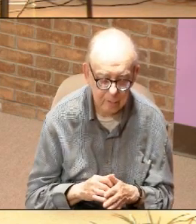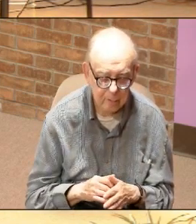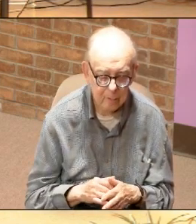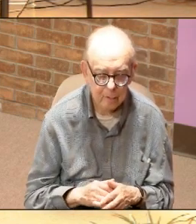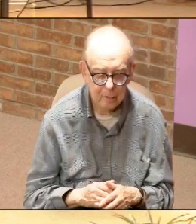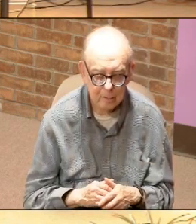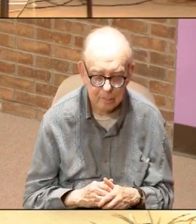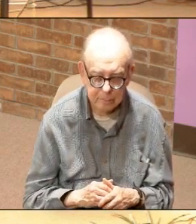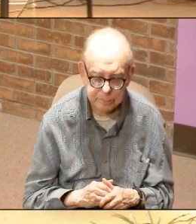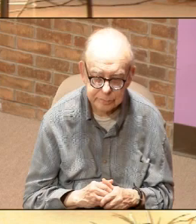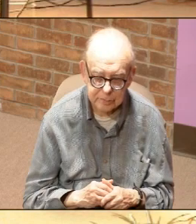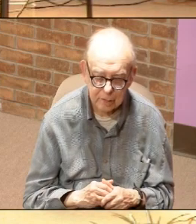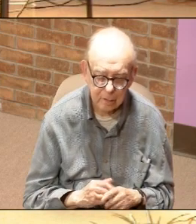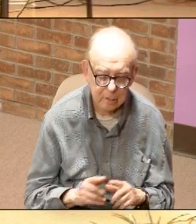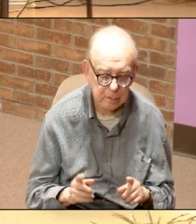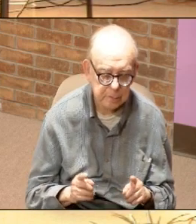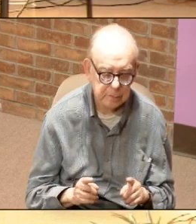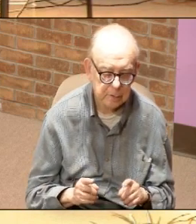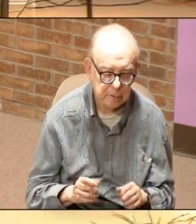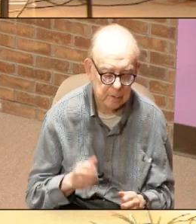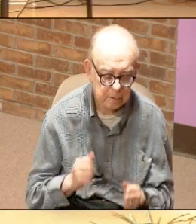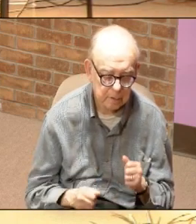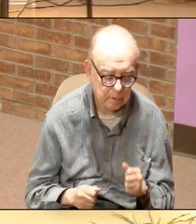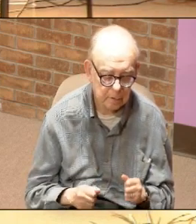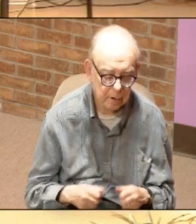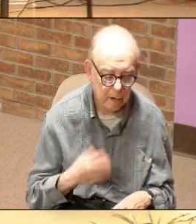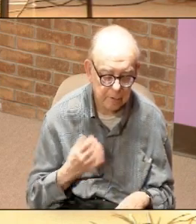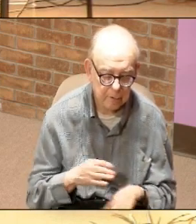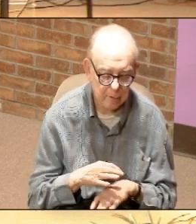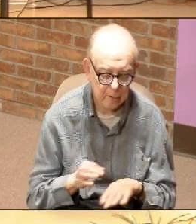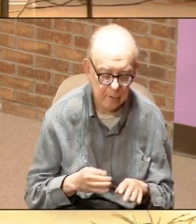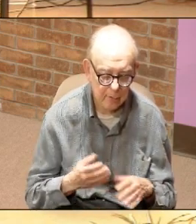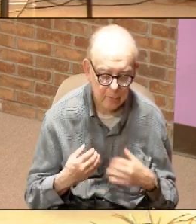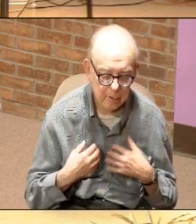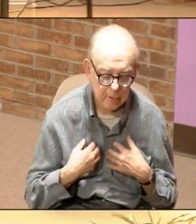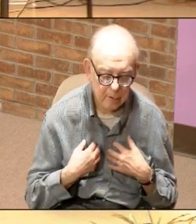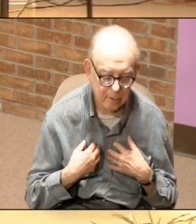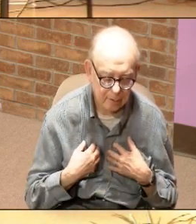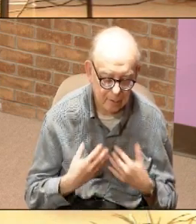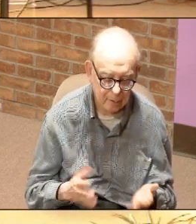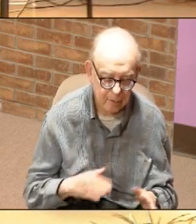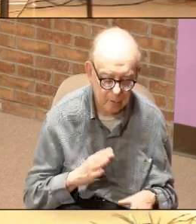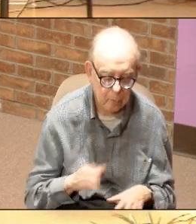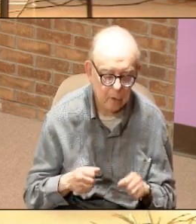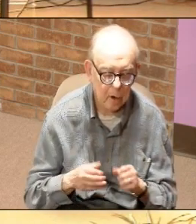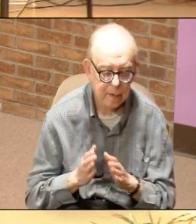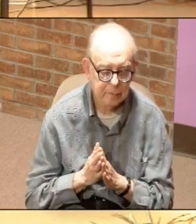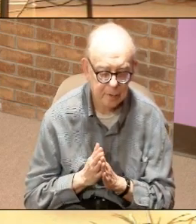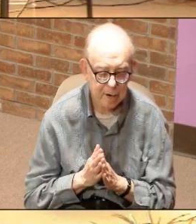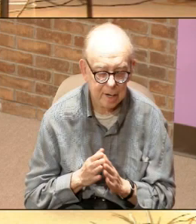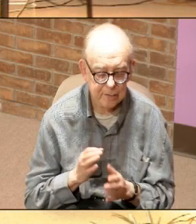feat. But the most awesome feat that you can ever do is walk and pray